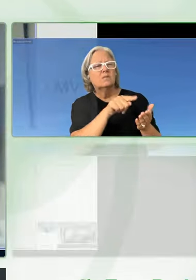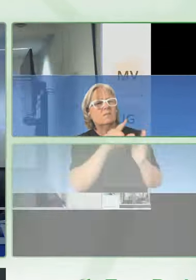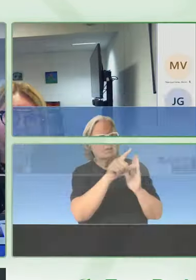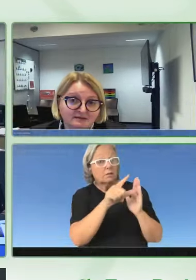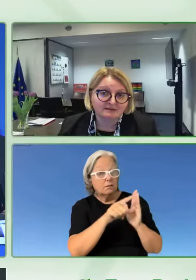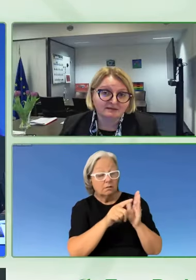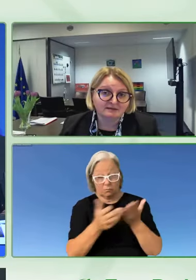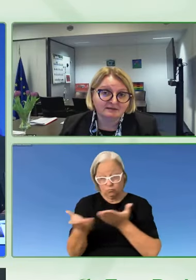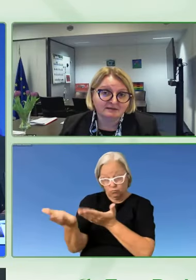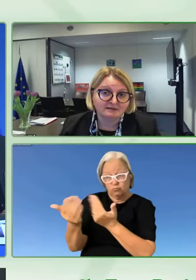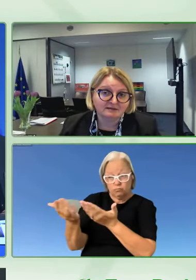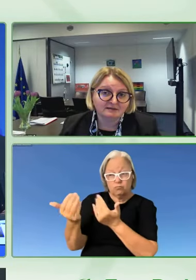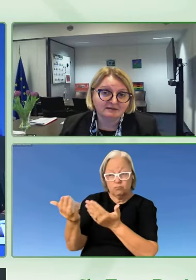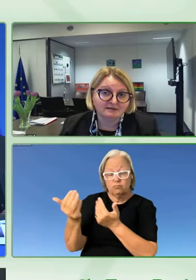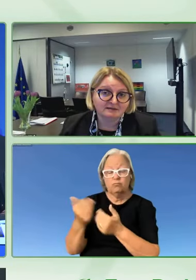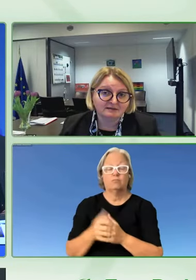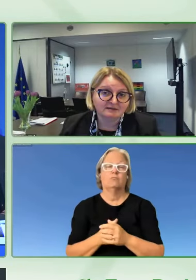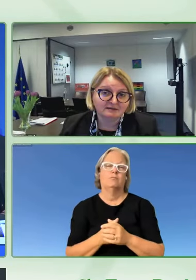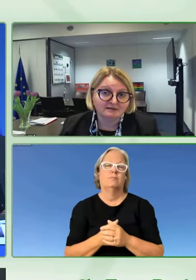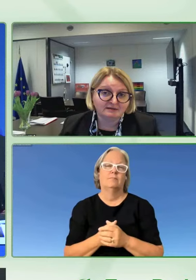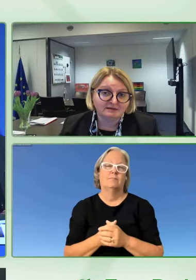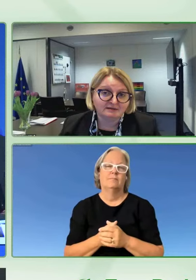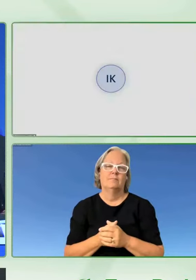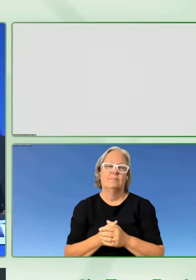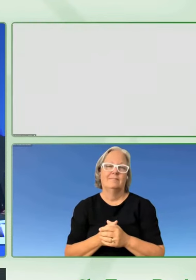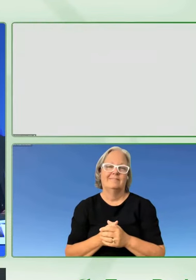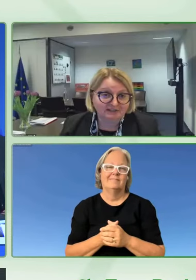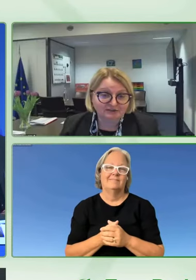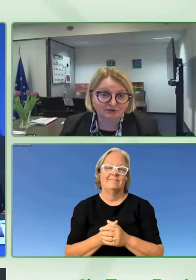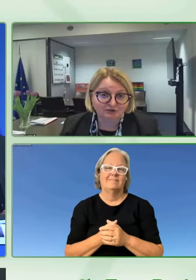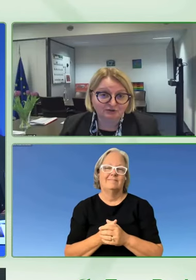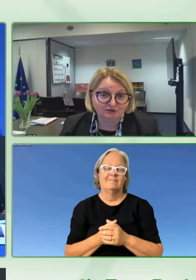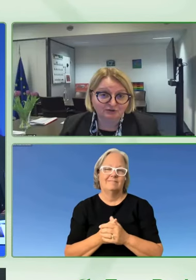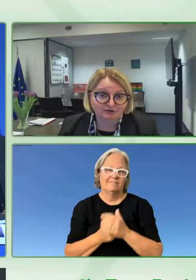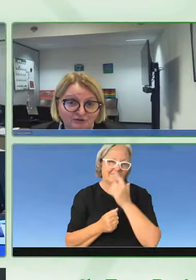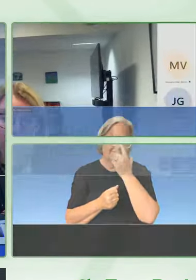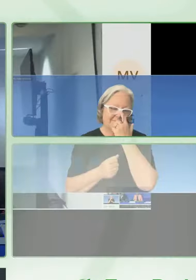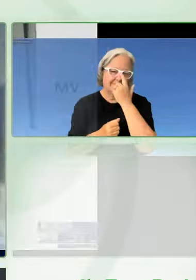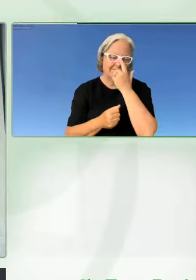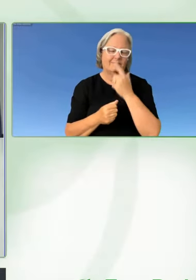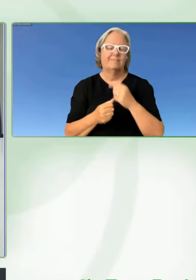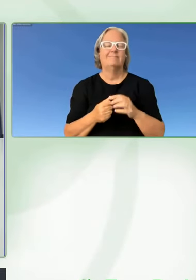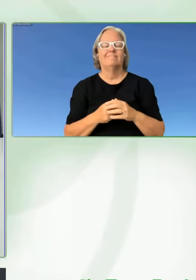please. So I'll try not to